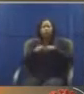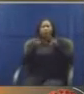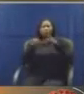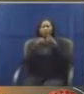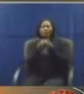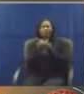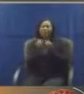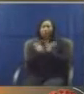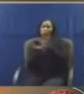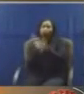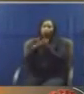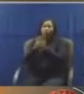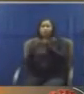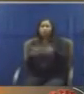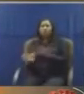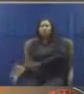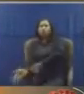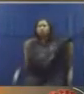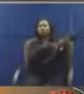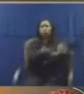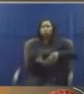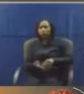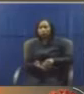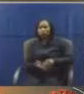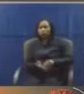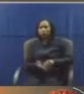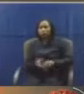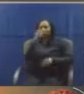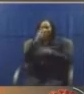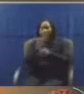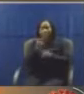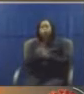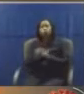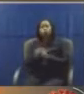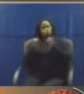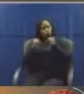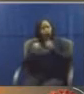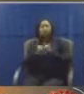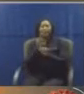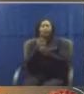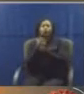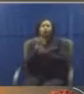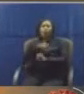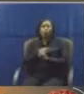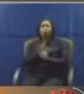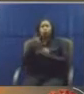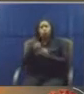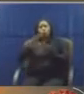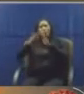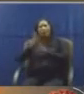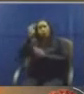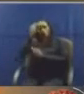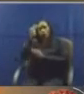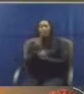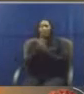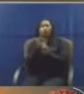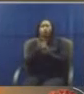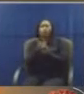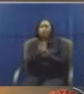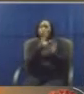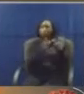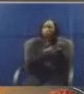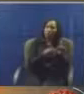put away. Communities, we must strengthen our institutions so that communities know that they've got institutional recourse. It's